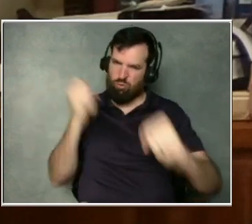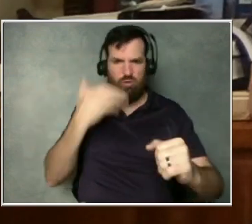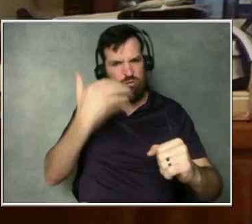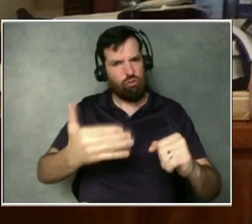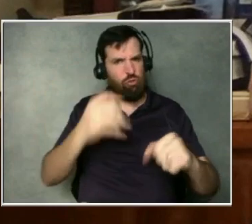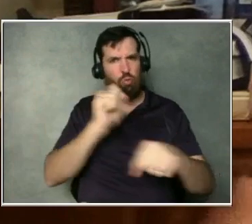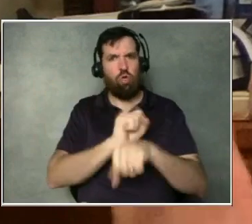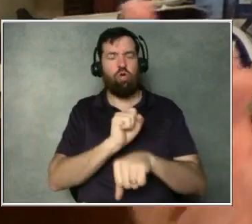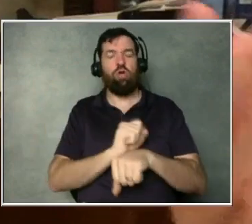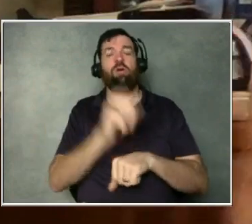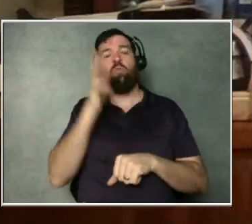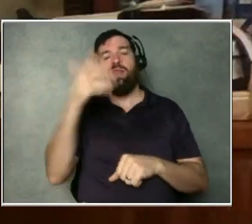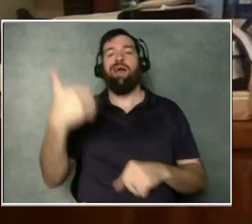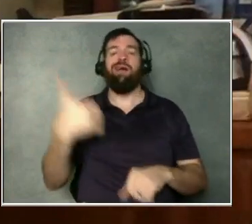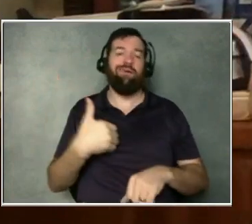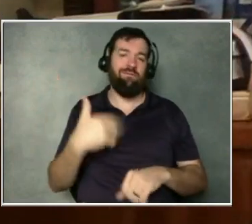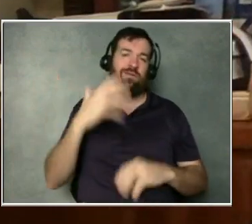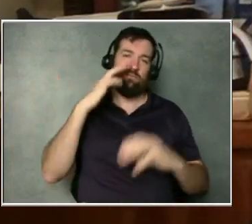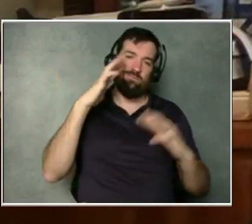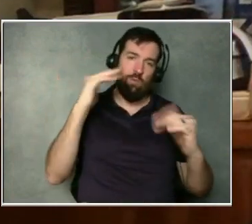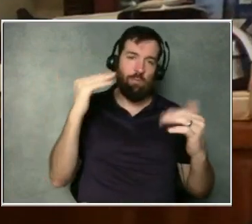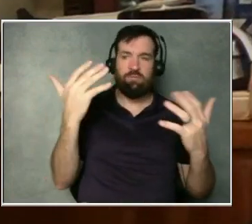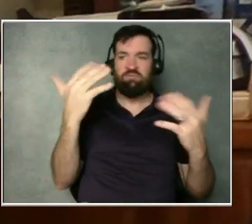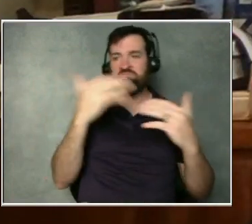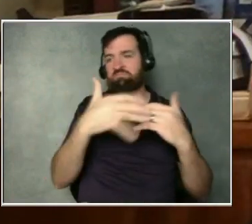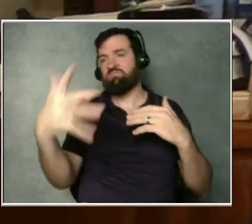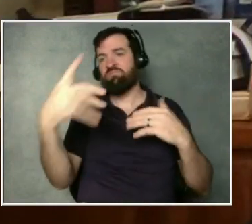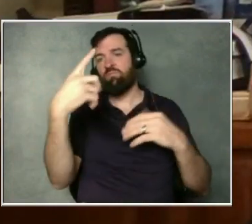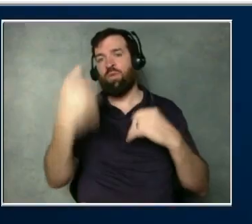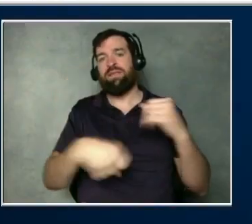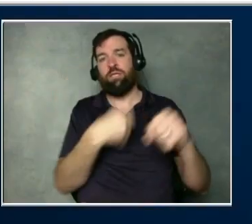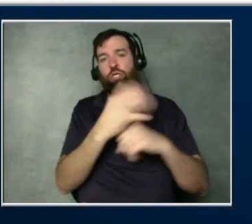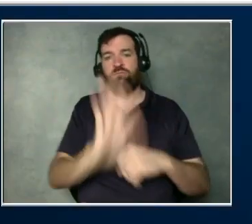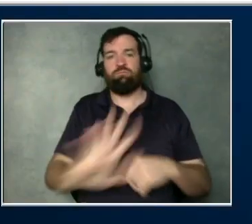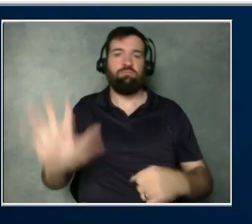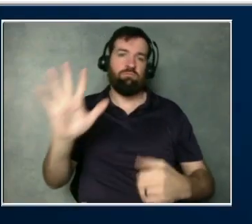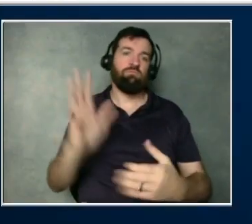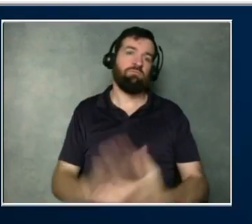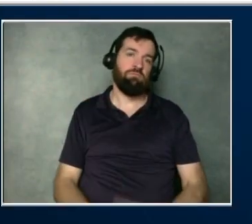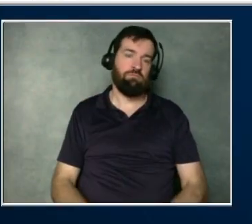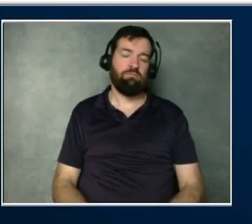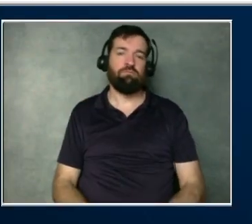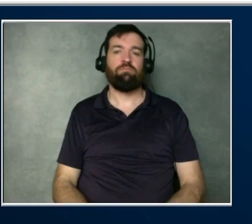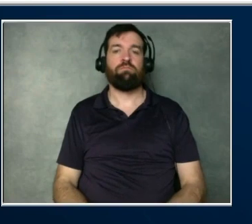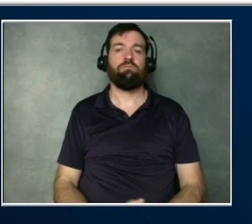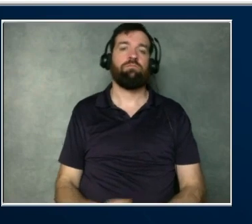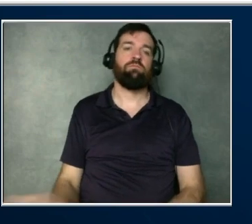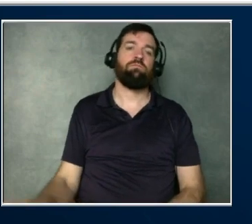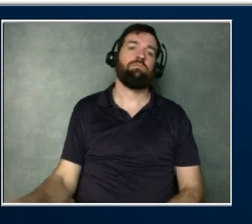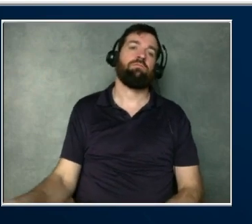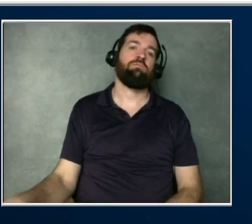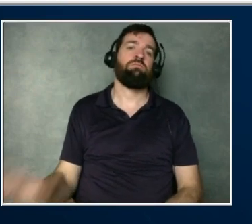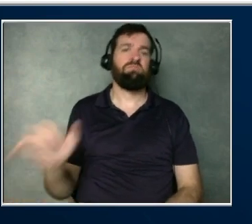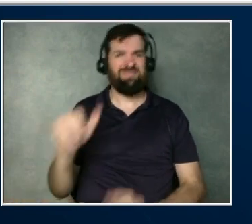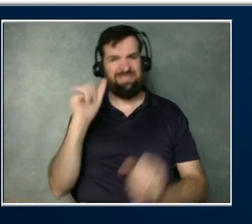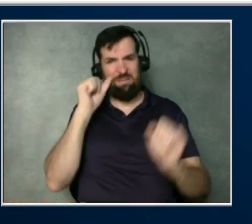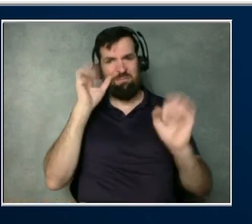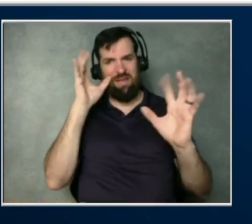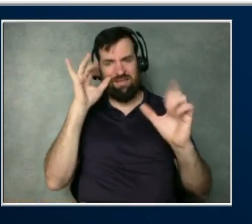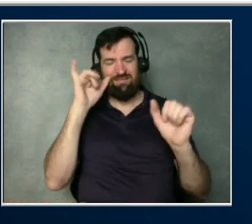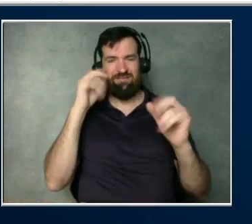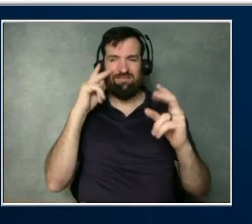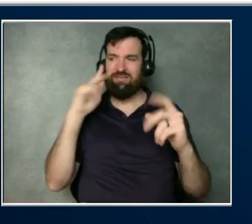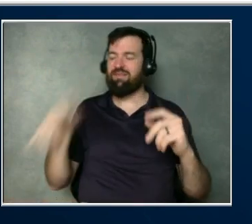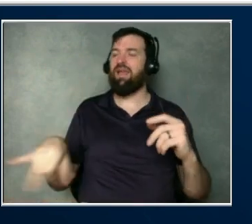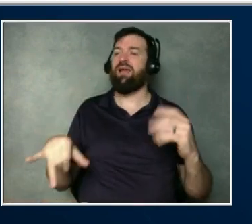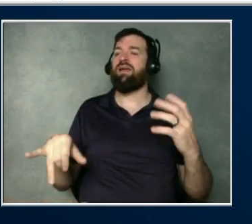will have those, I hope, within the next year or so. So that's really remarkable to think about that, and all that